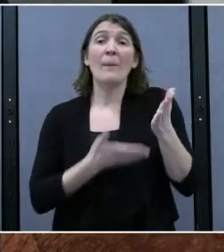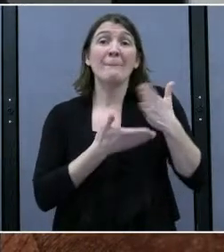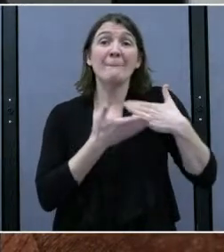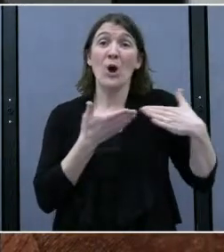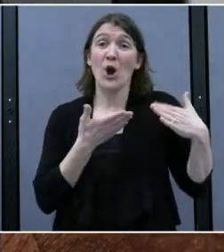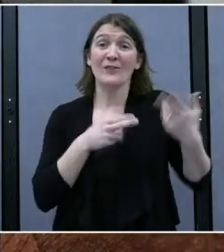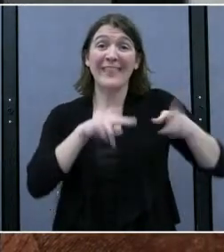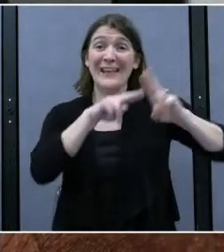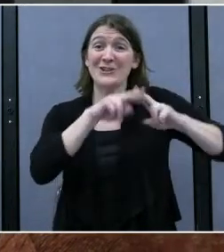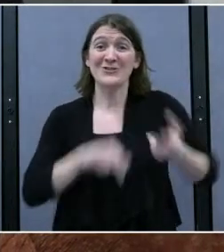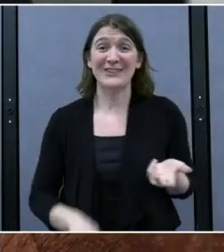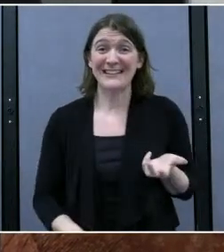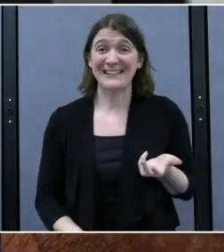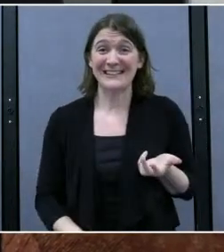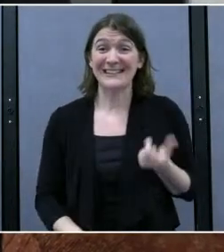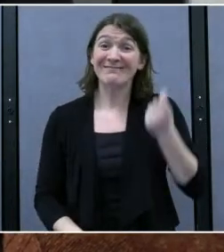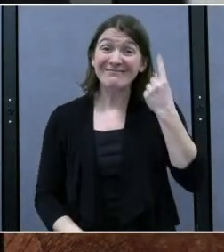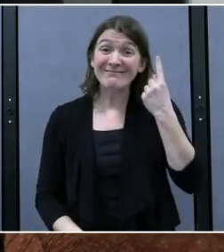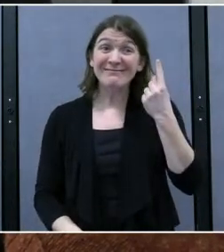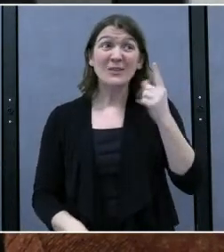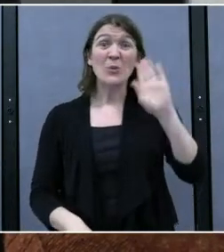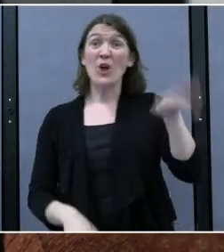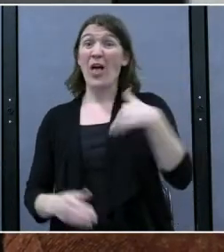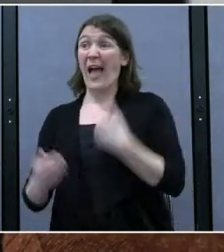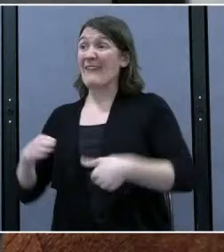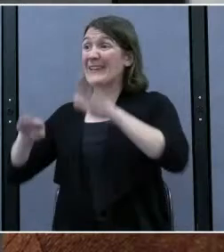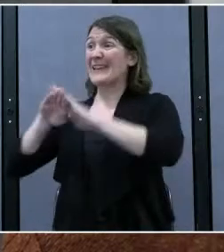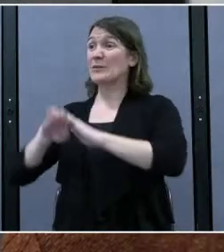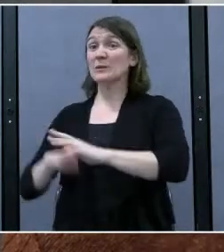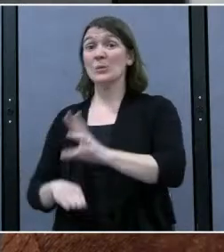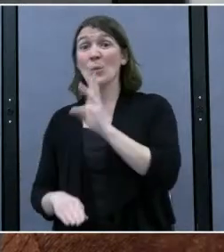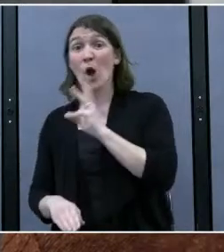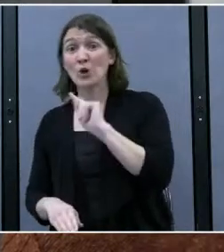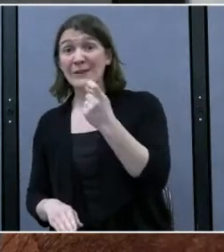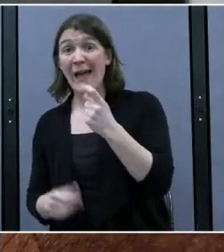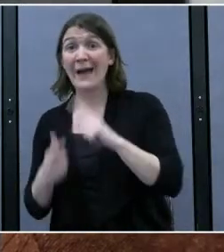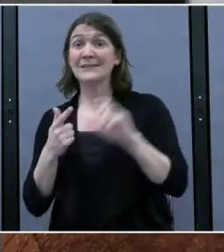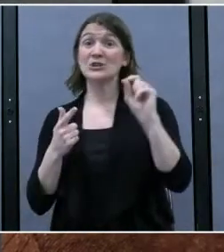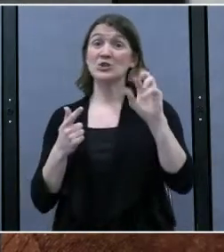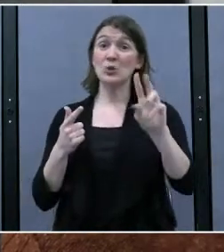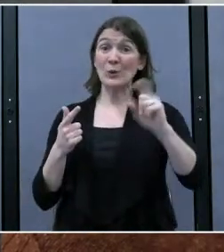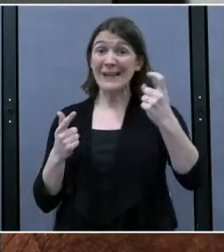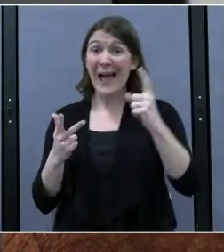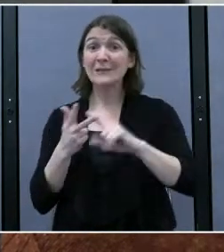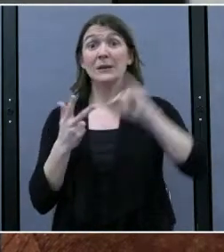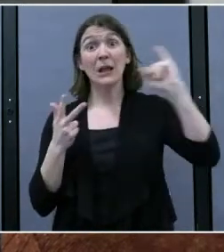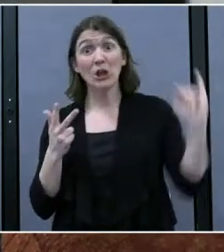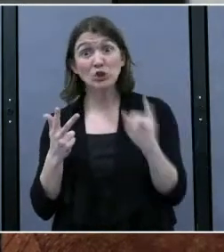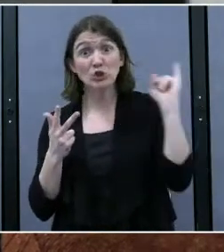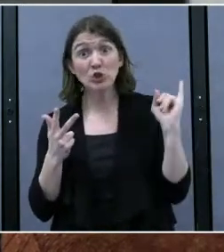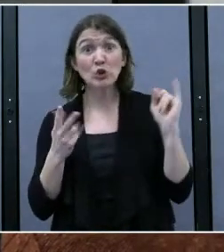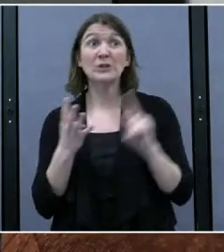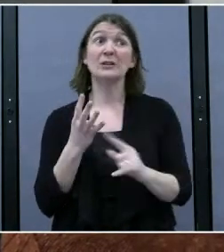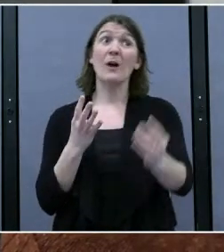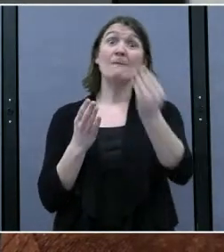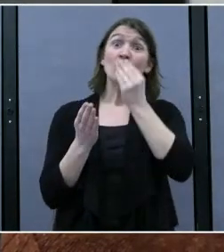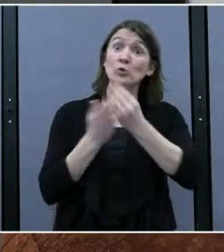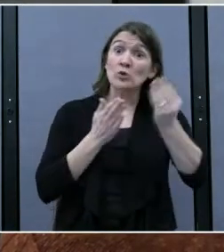the increases. We're all hit with increased water and sewer, insurances,